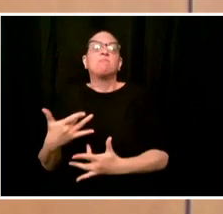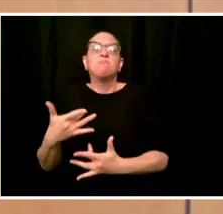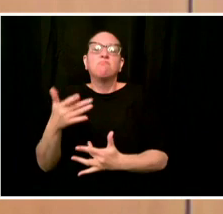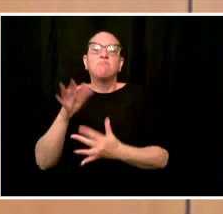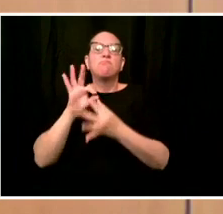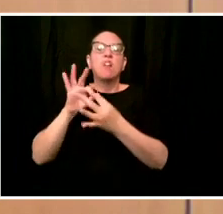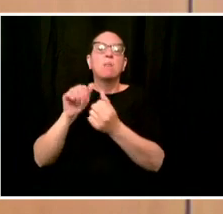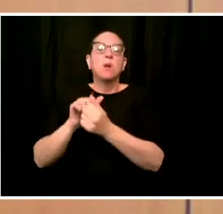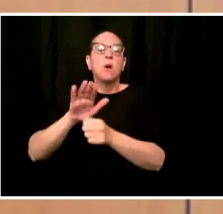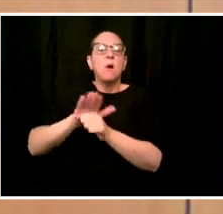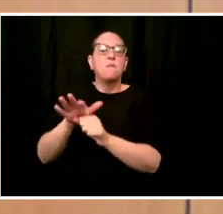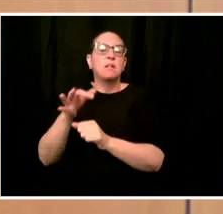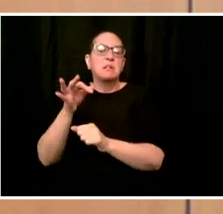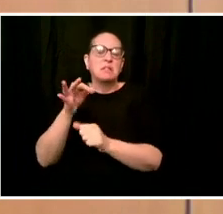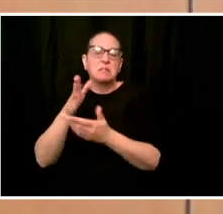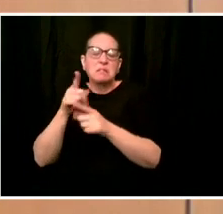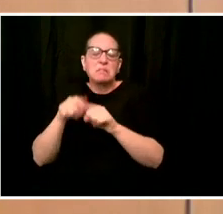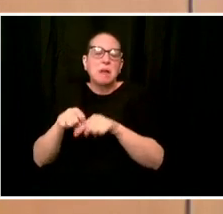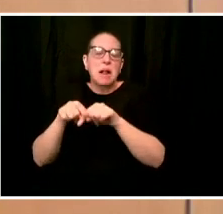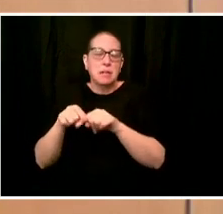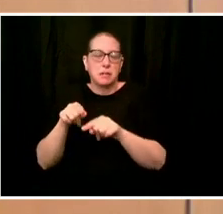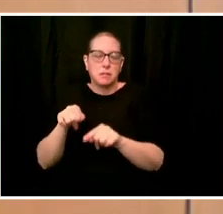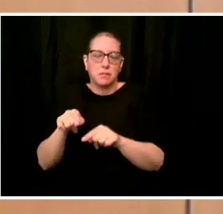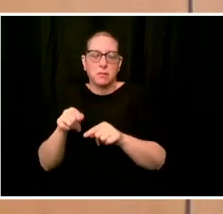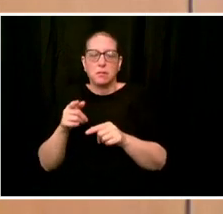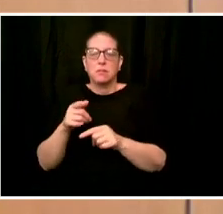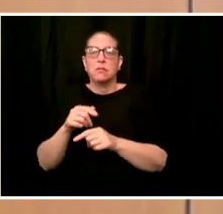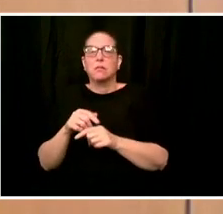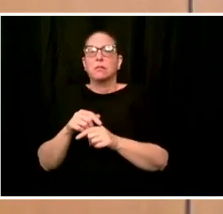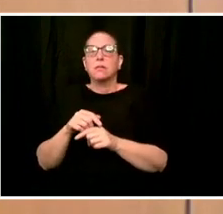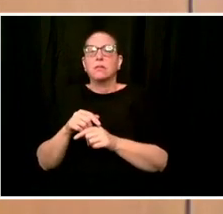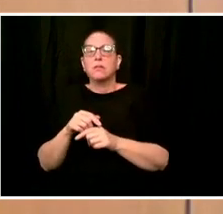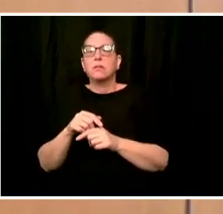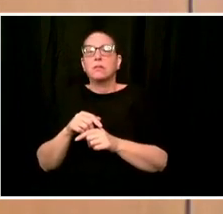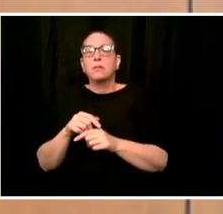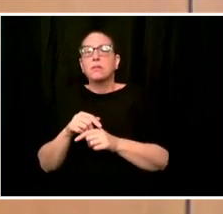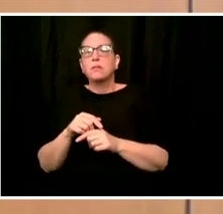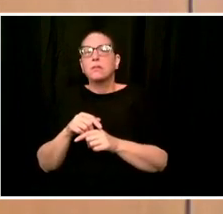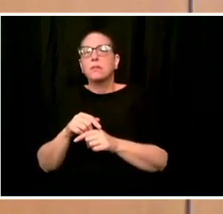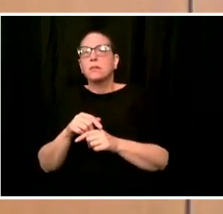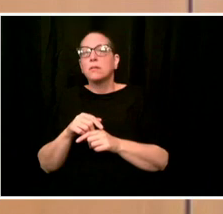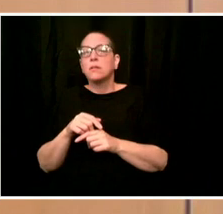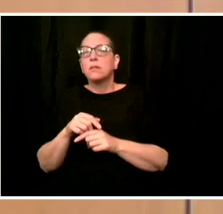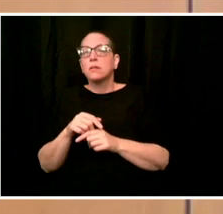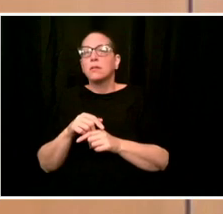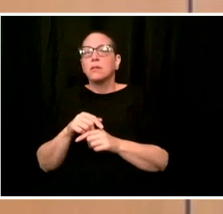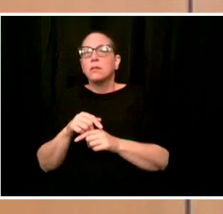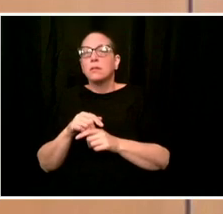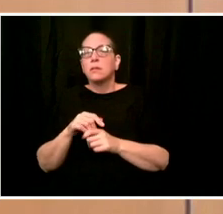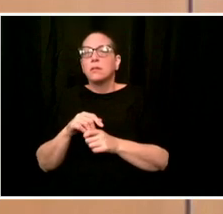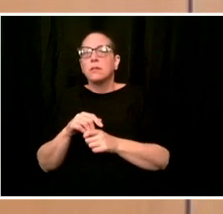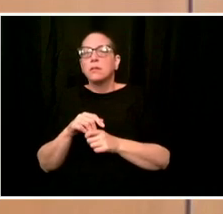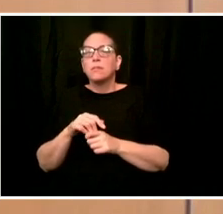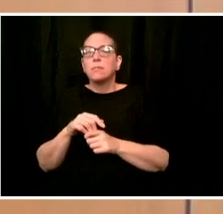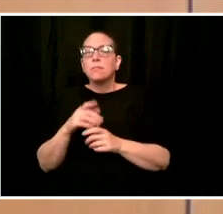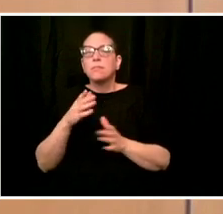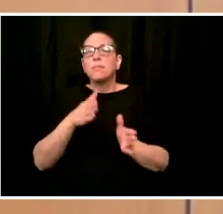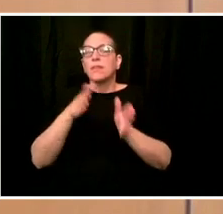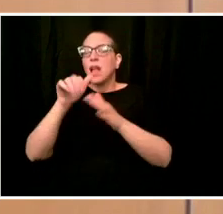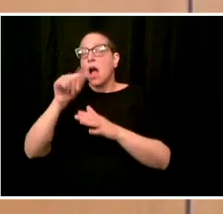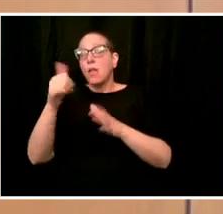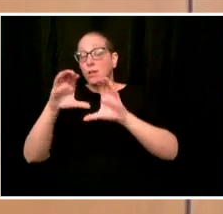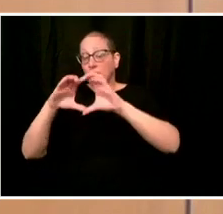certificates have indicated that COVID was related to death. And then there are those that are not